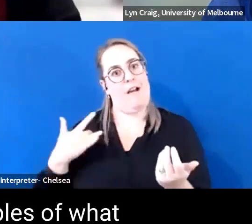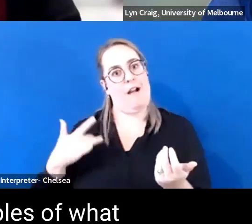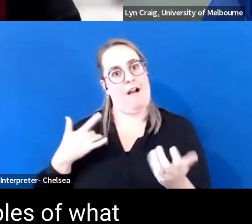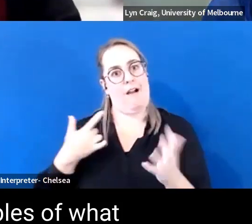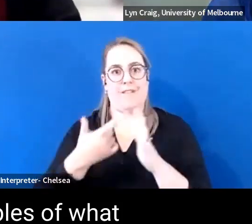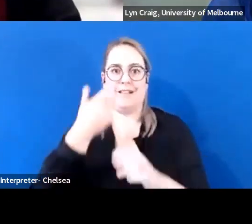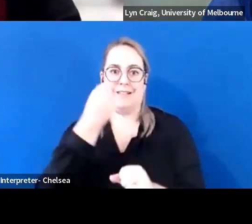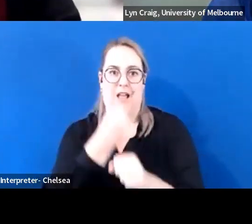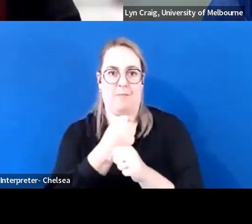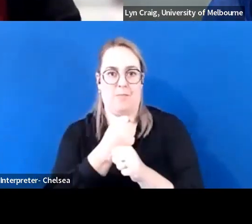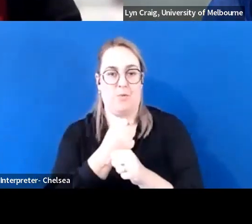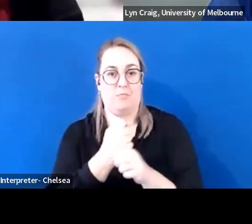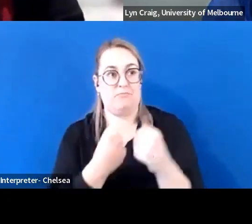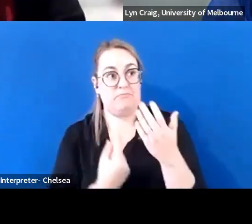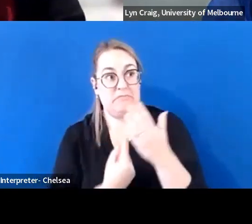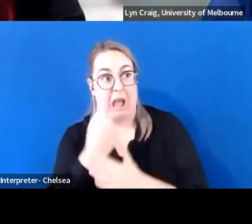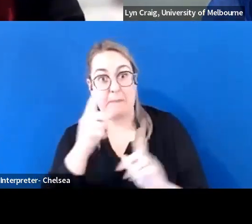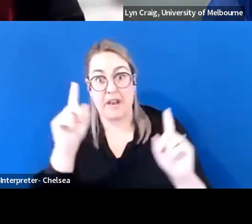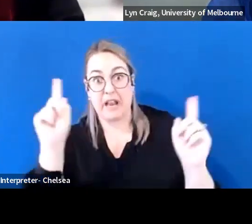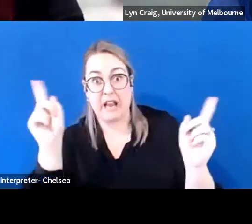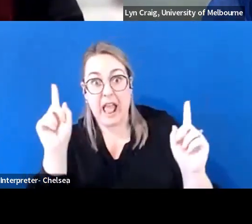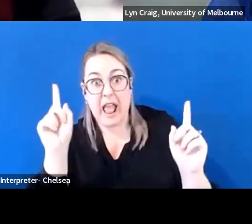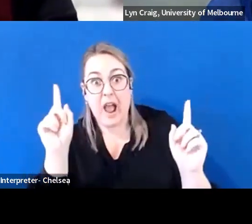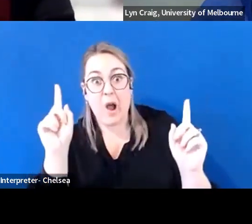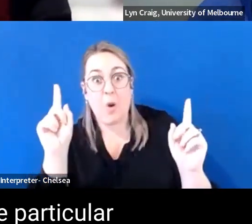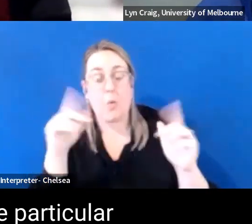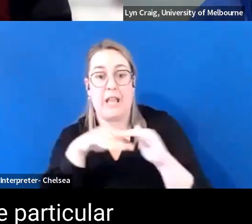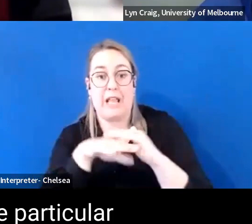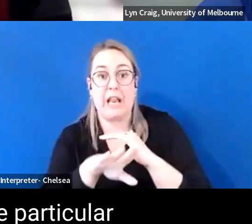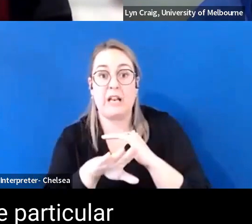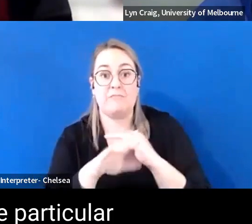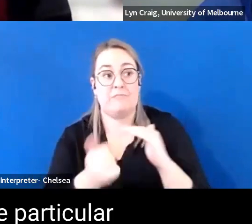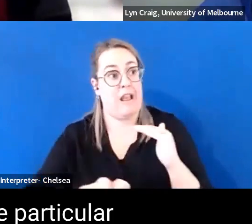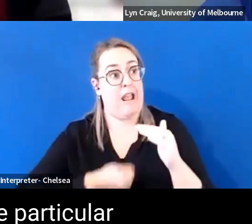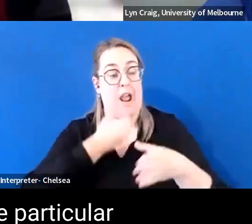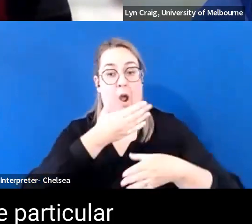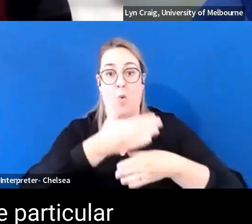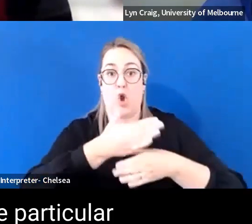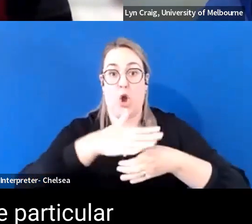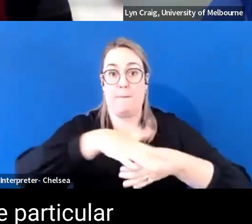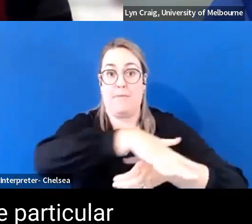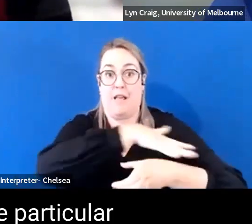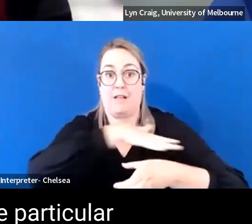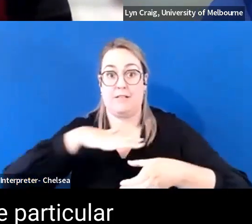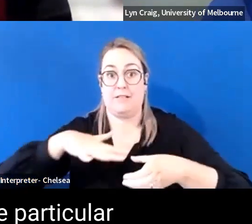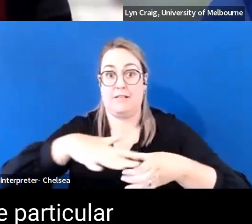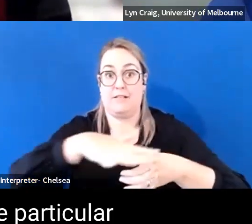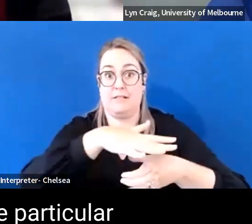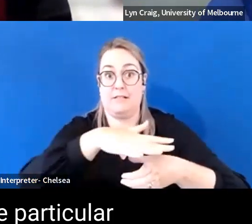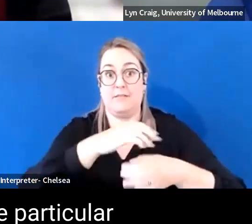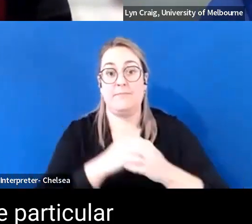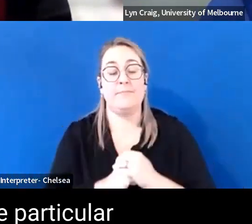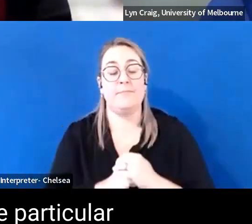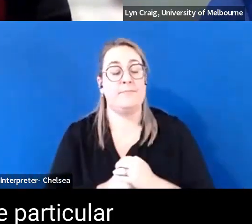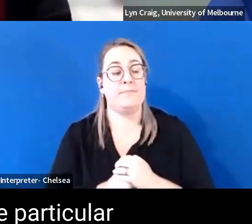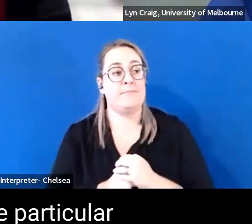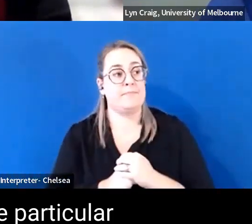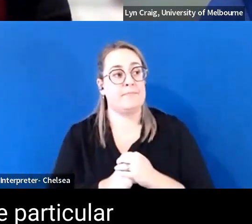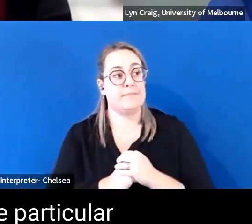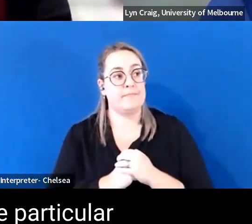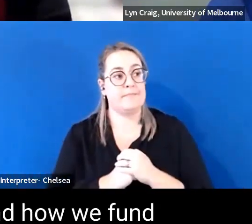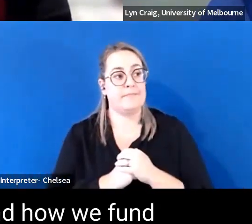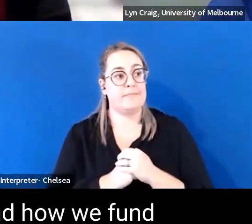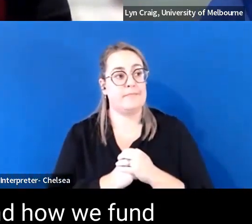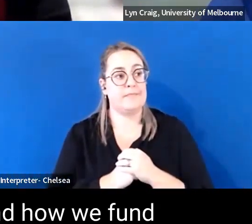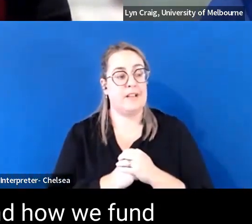right now in our industries. So, and I think that they are, they're both, these particular examples